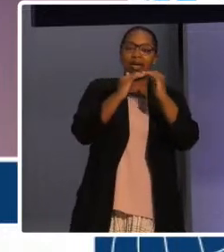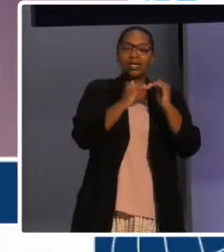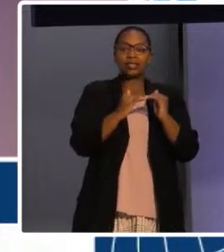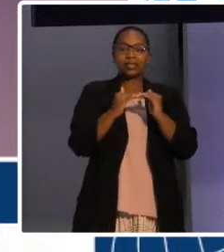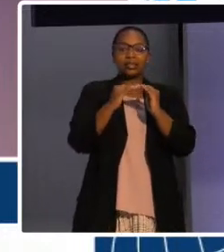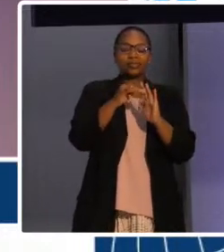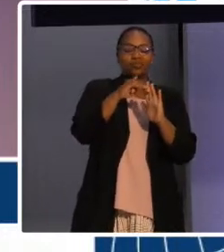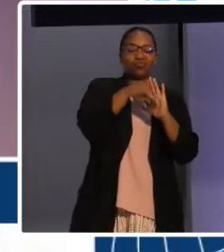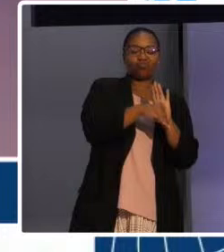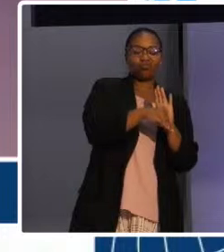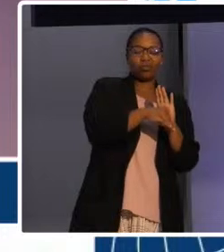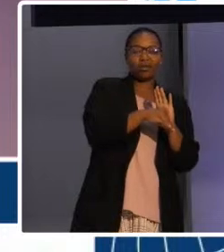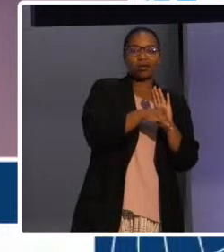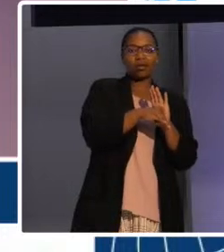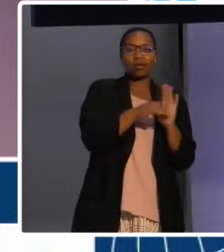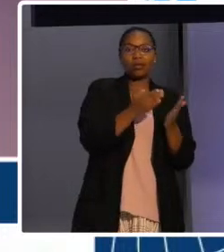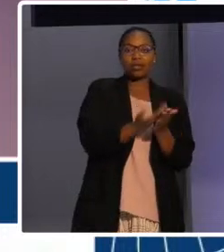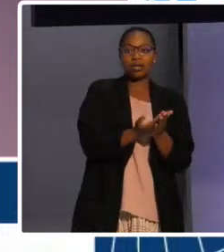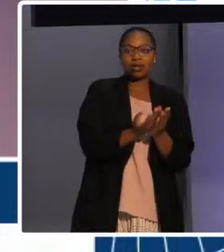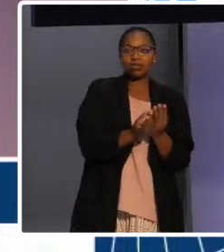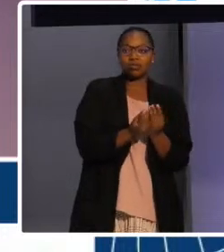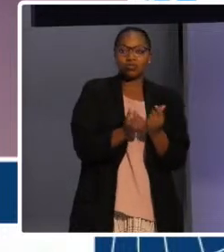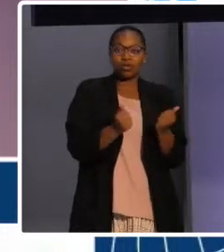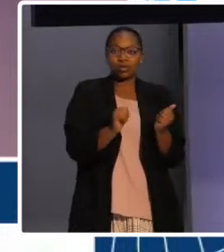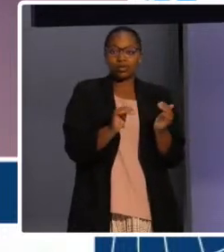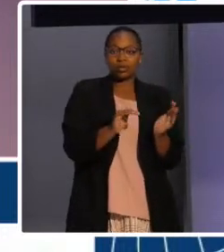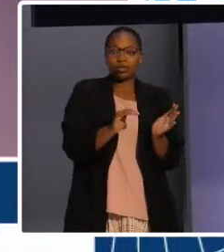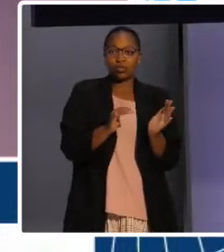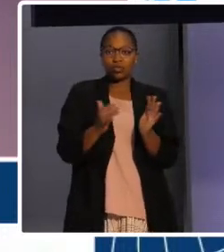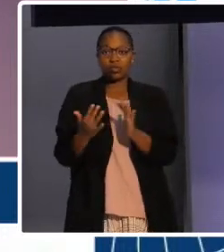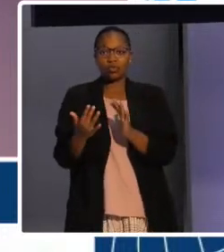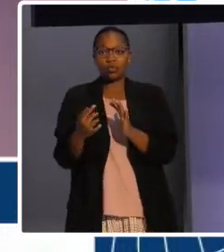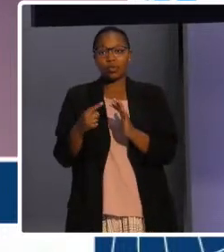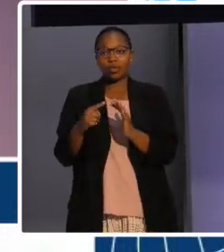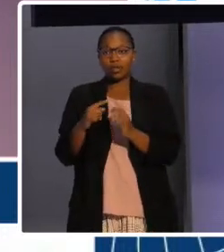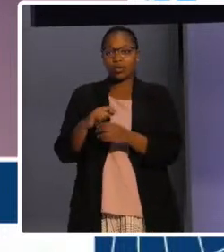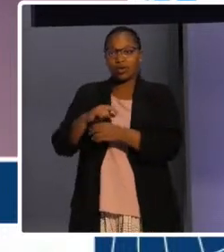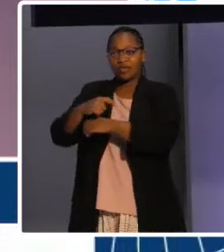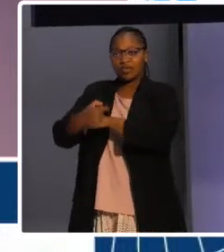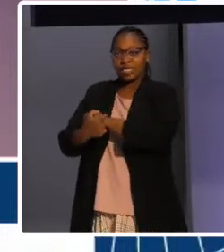threats. These specific objectives of conference include: